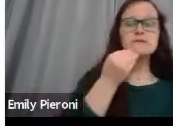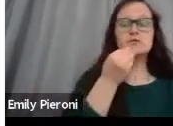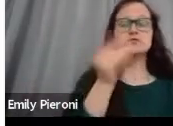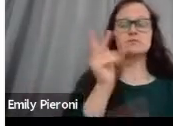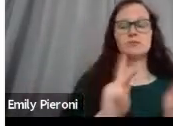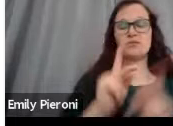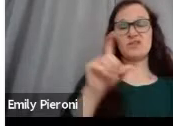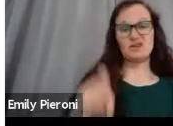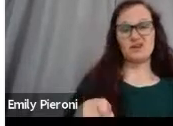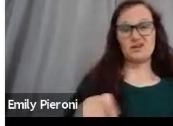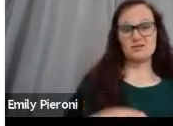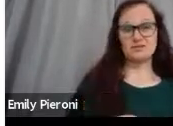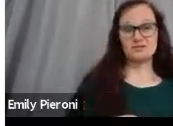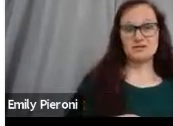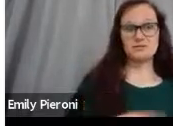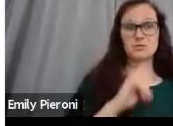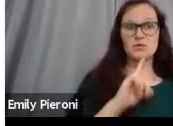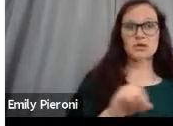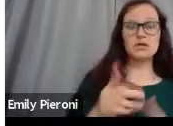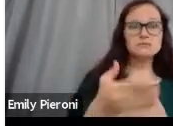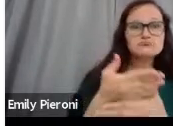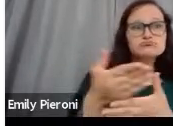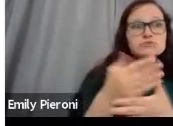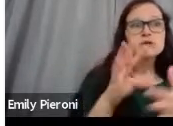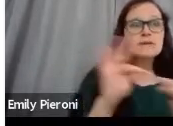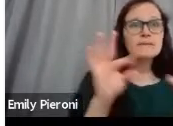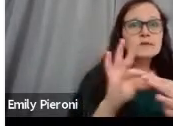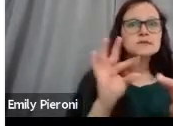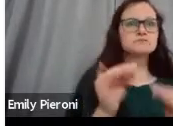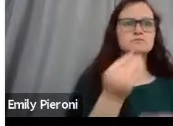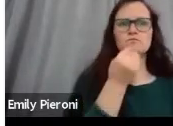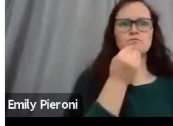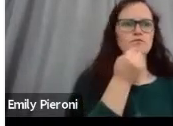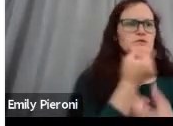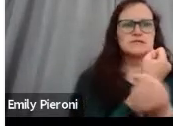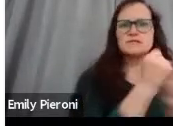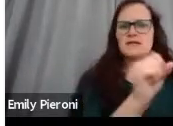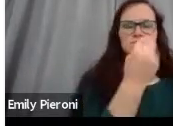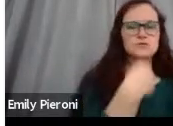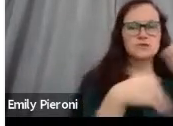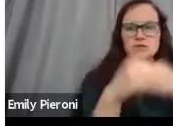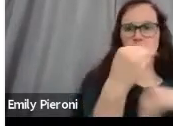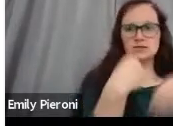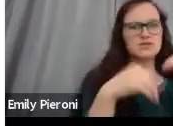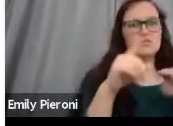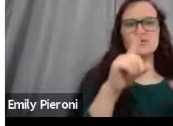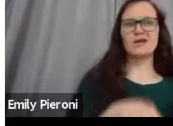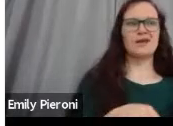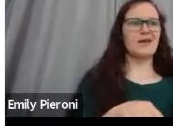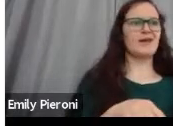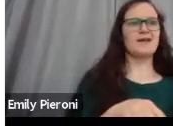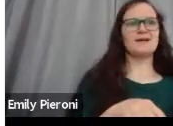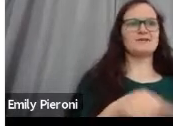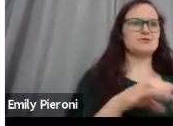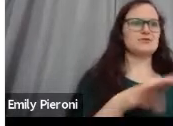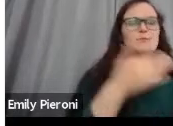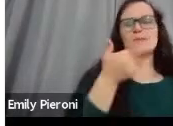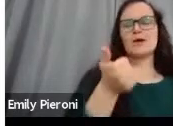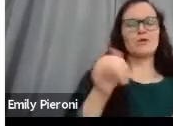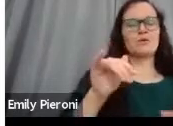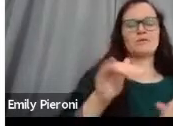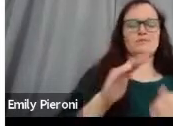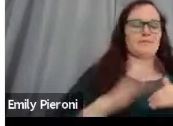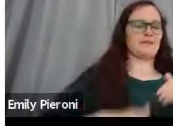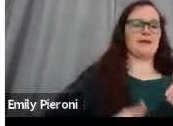to spread the message that the food is safe to eat and that you can't do better than local. And so that is a way